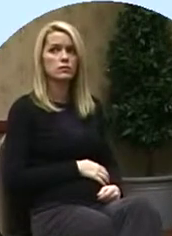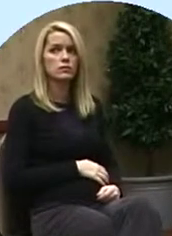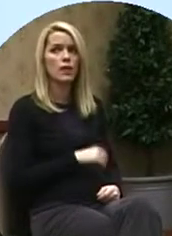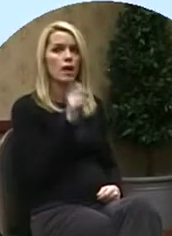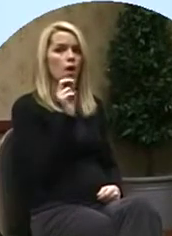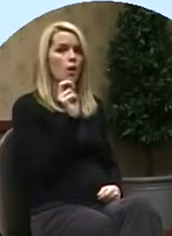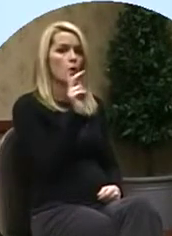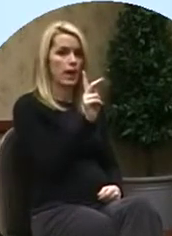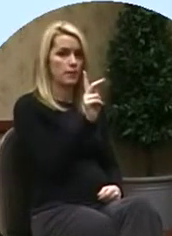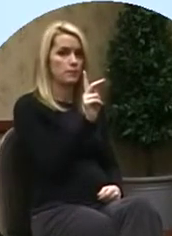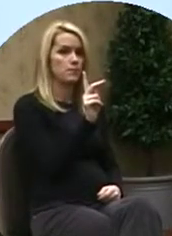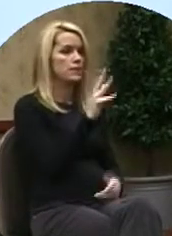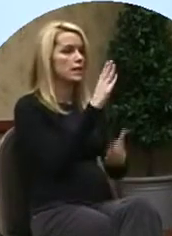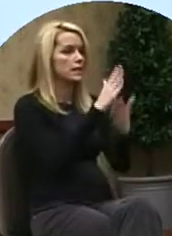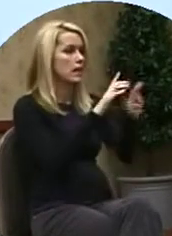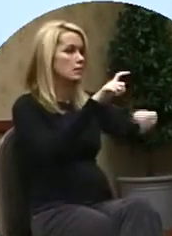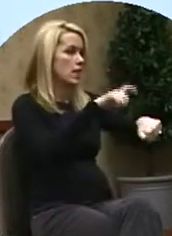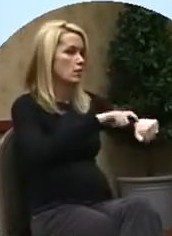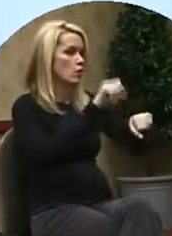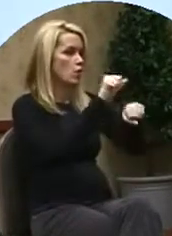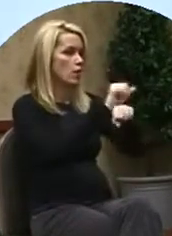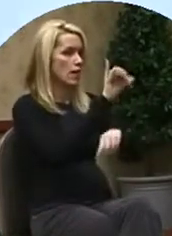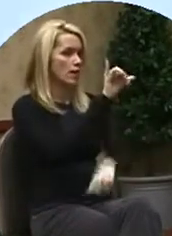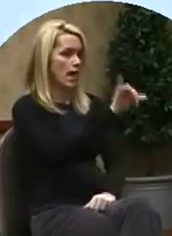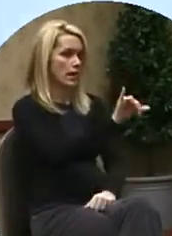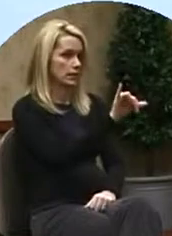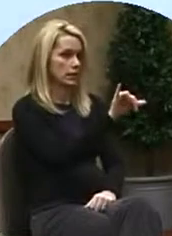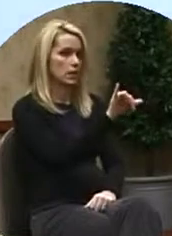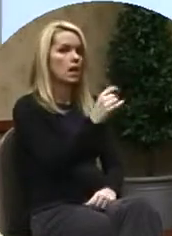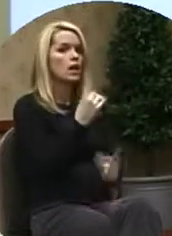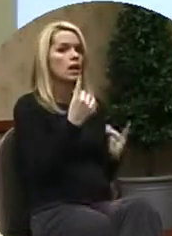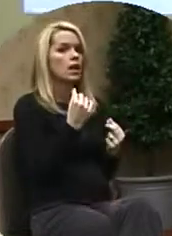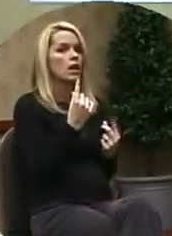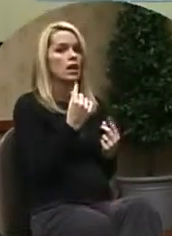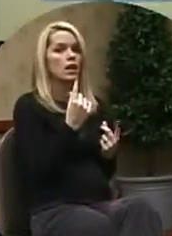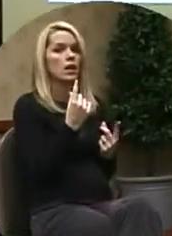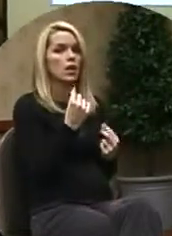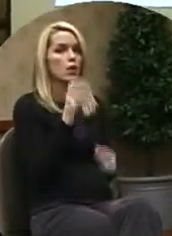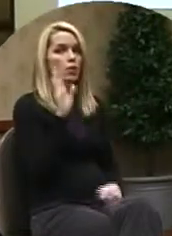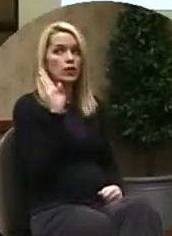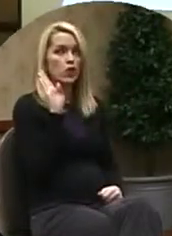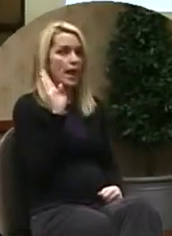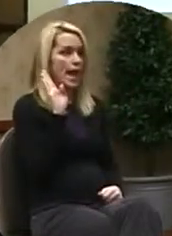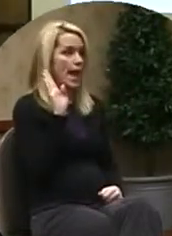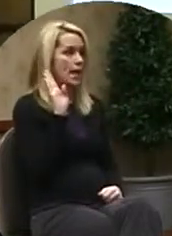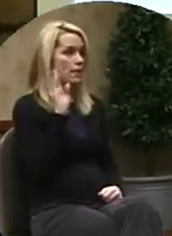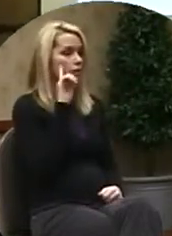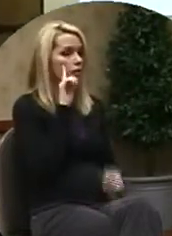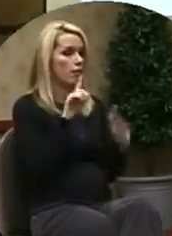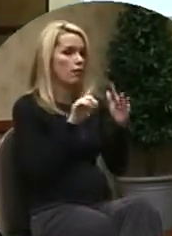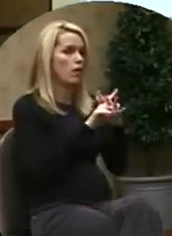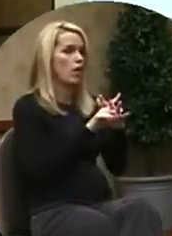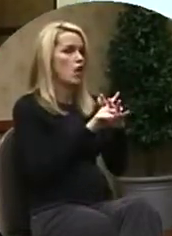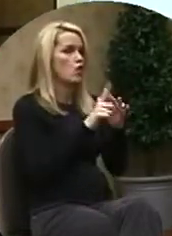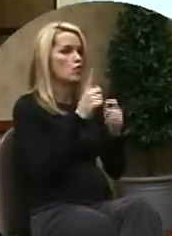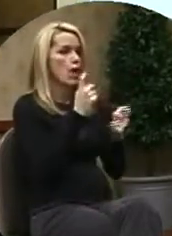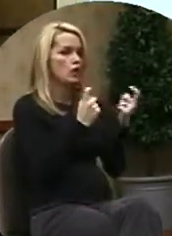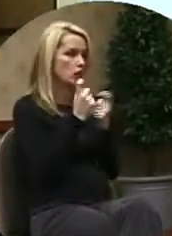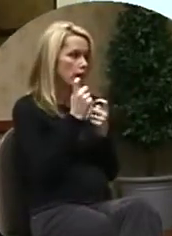Okay. You're going to have some time to work on this. What I would like you to do is raise your hand if you have a question or